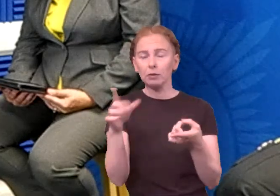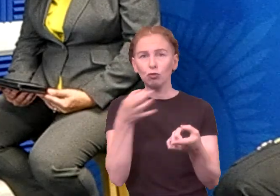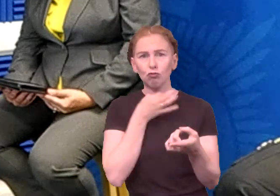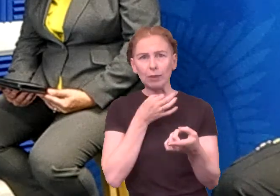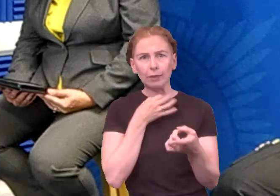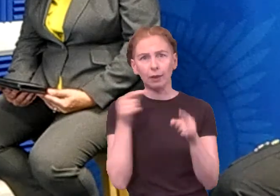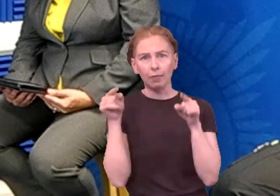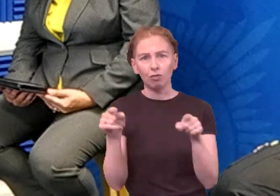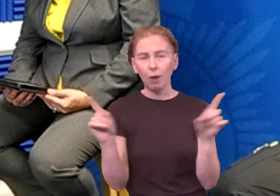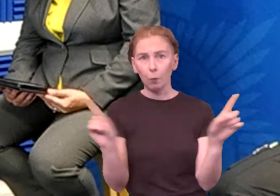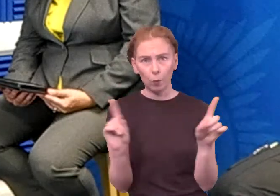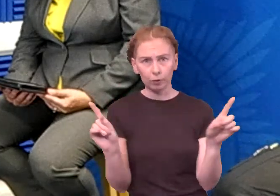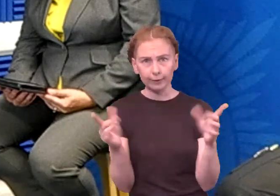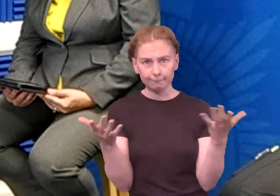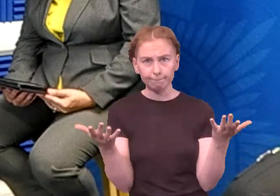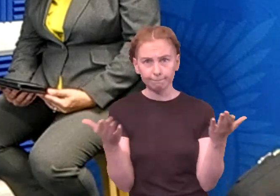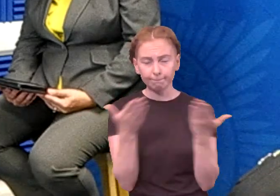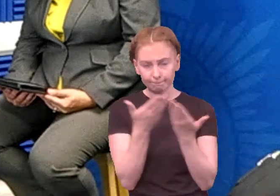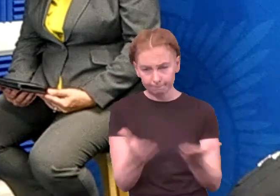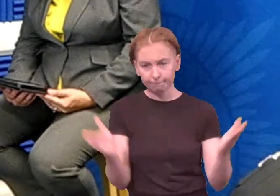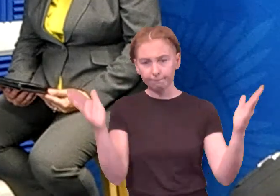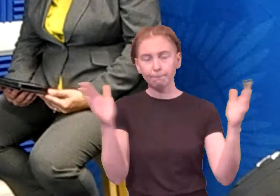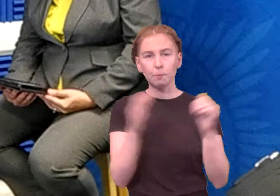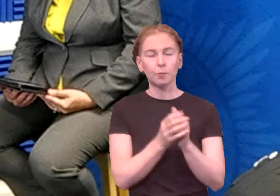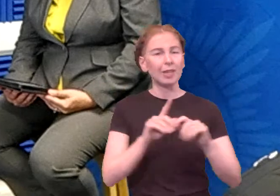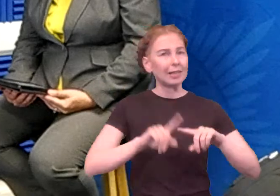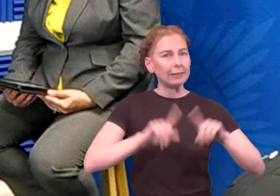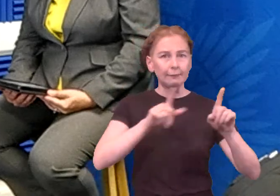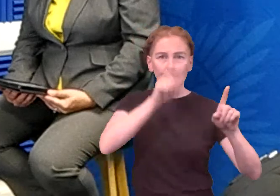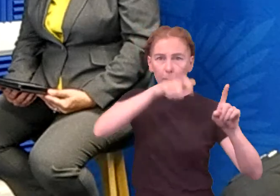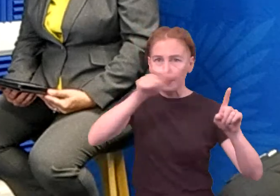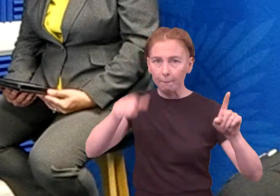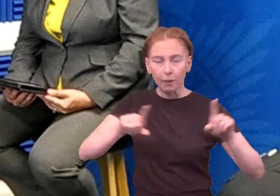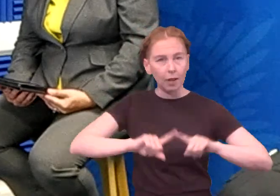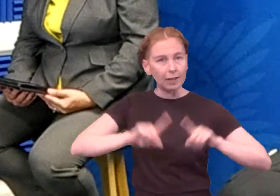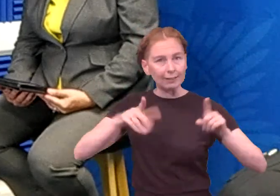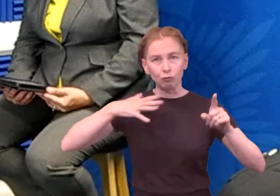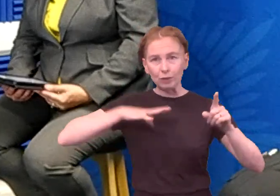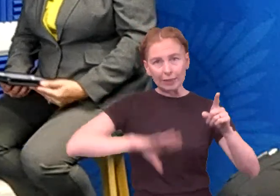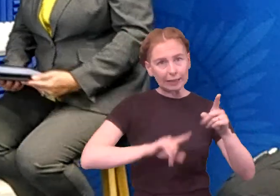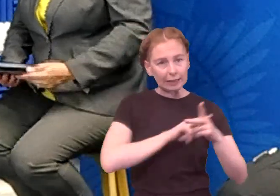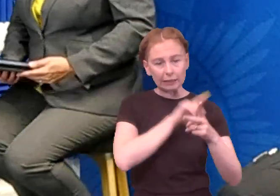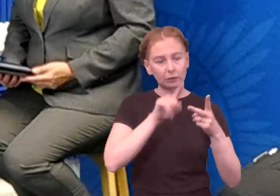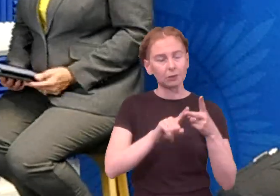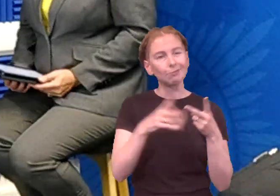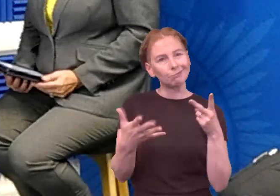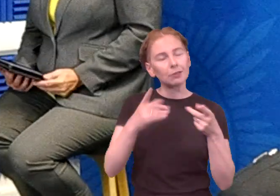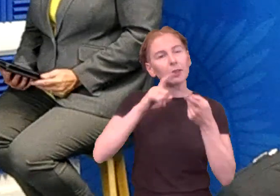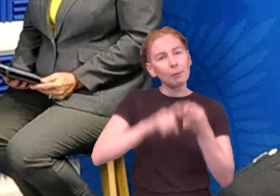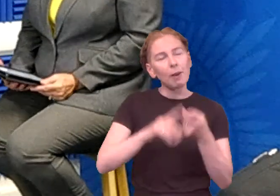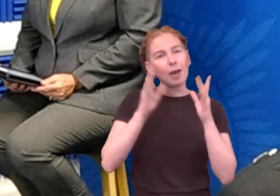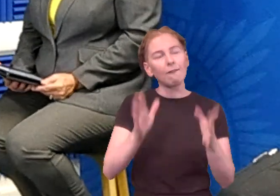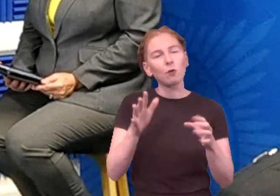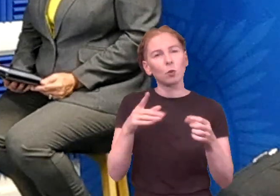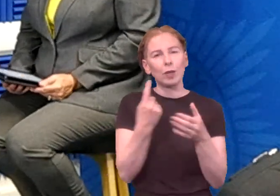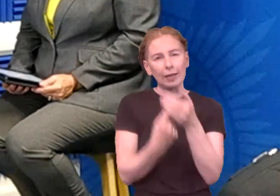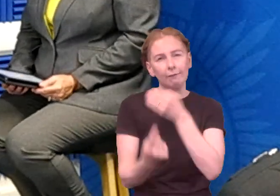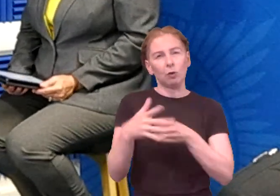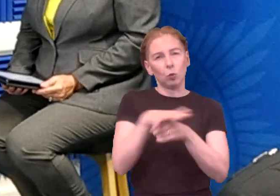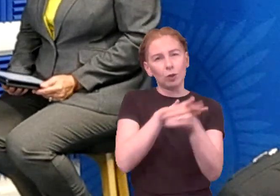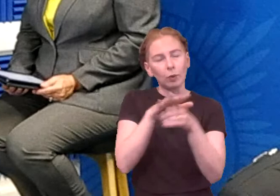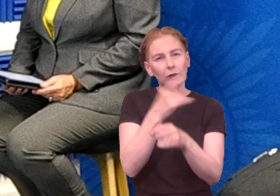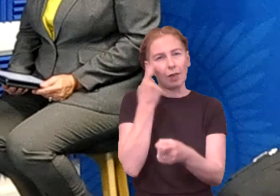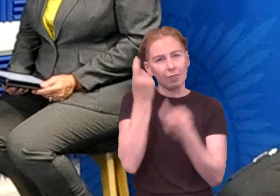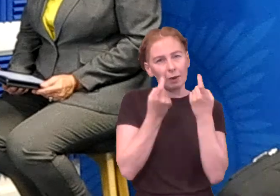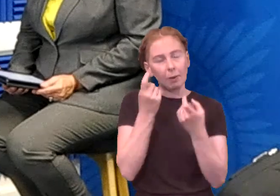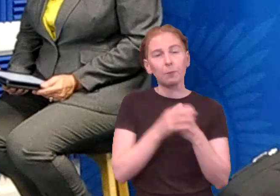and again, different people, different requirements, different needs. What I would say is,